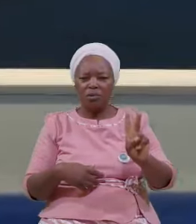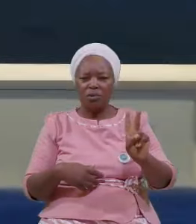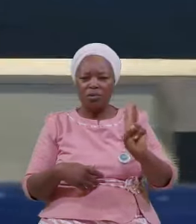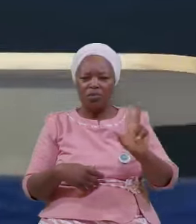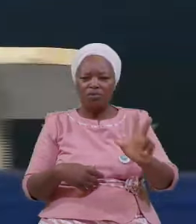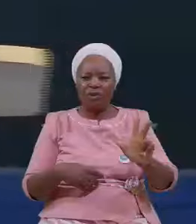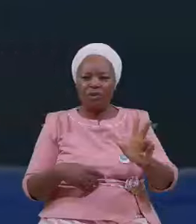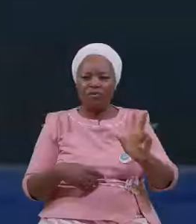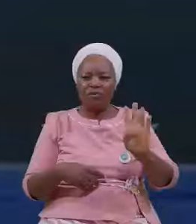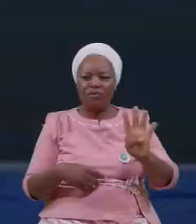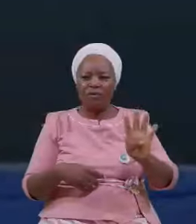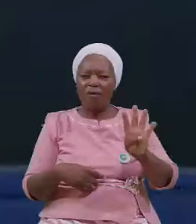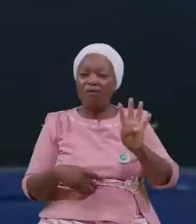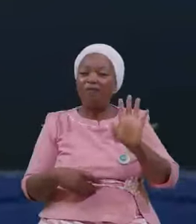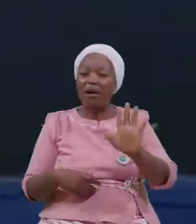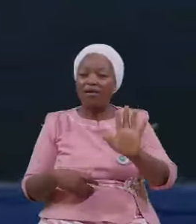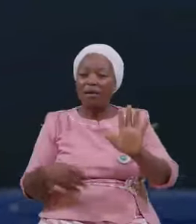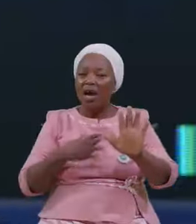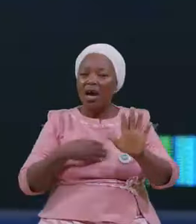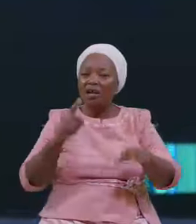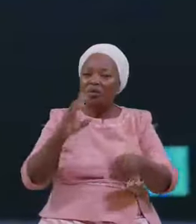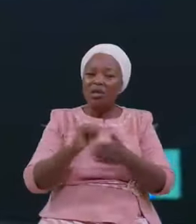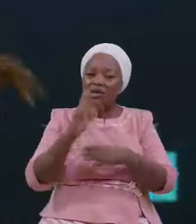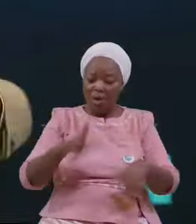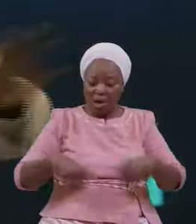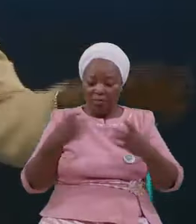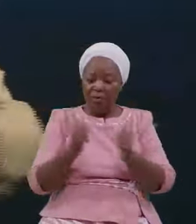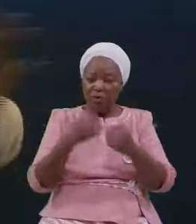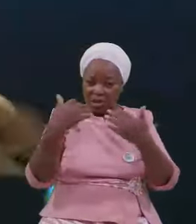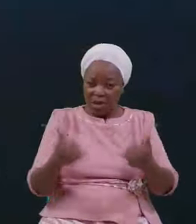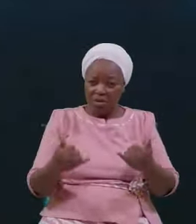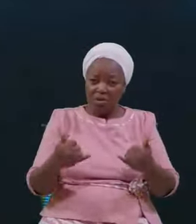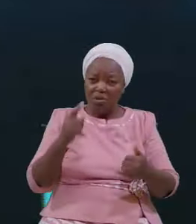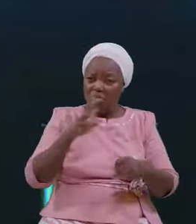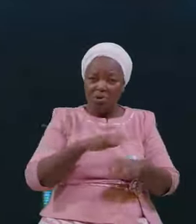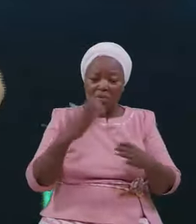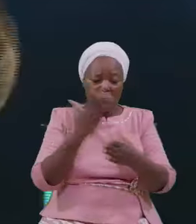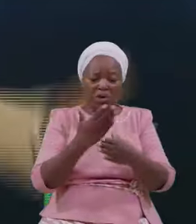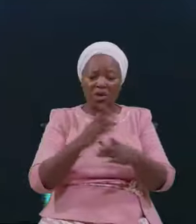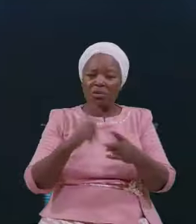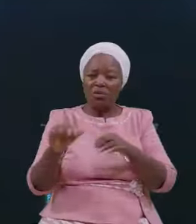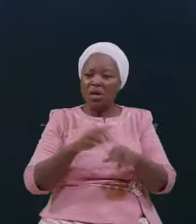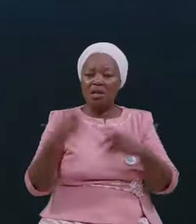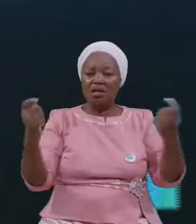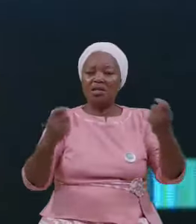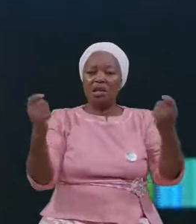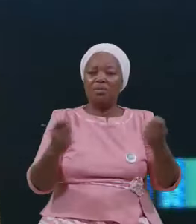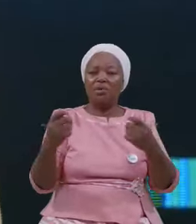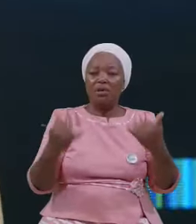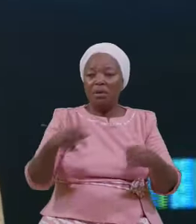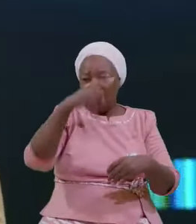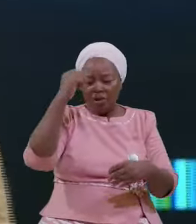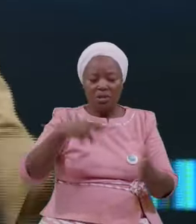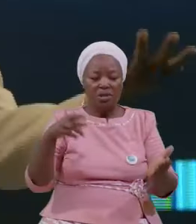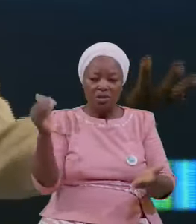1, 2, 3, 4, 5. And the one you are staying with now, you didn't even bother to do any ceremony now because we repeated over and